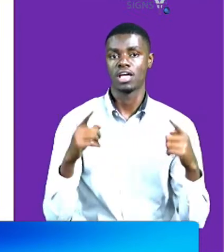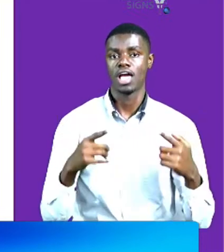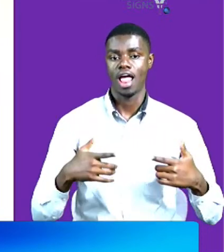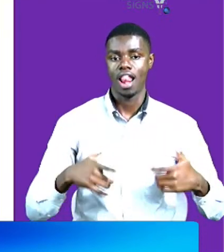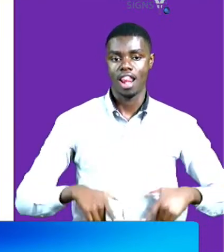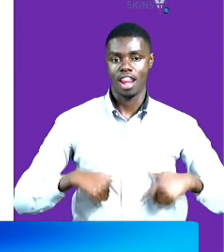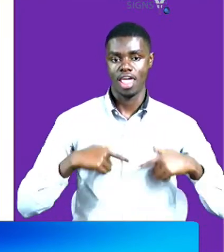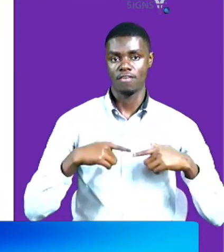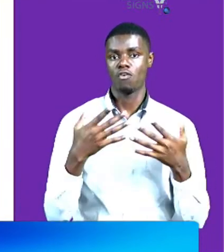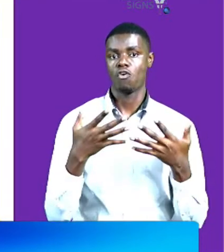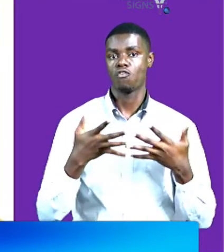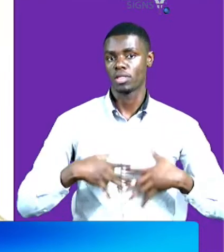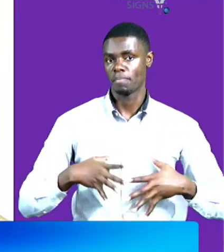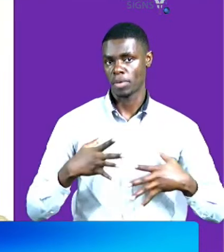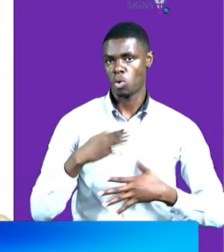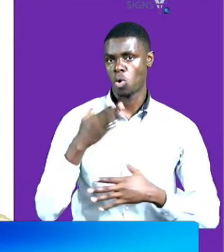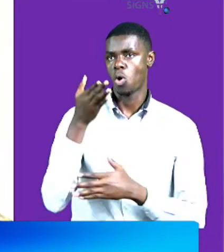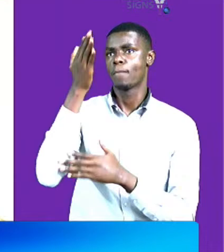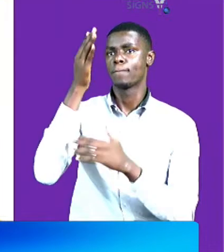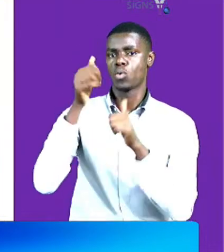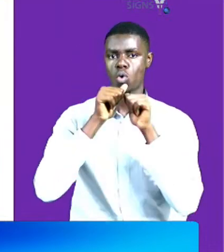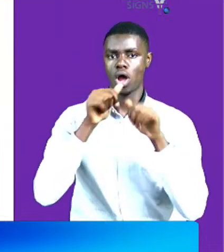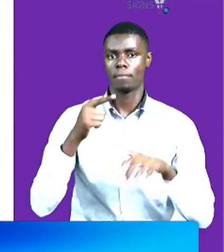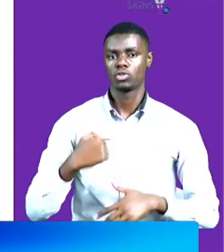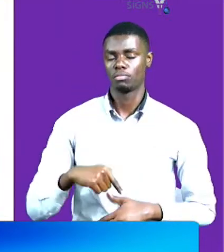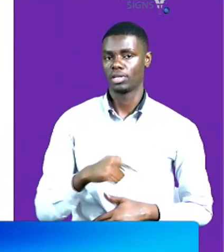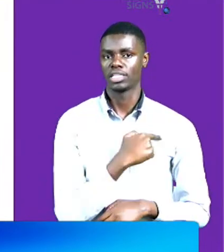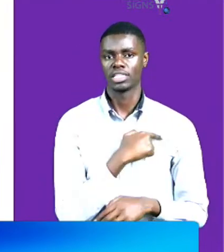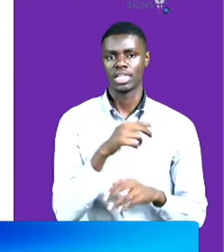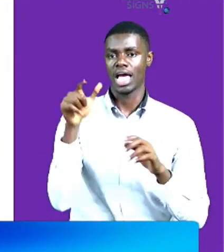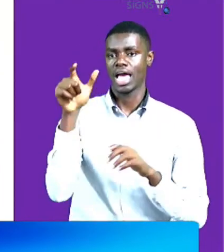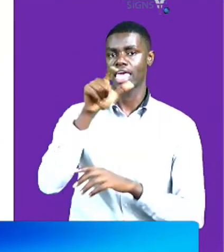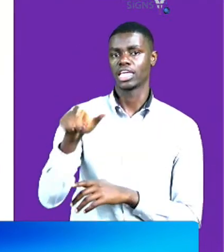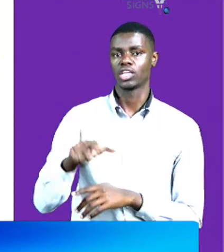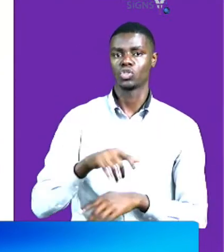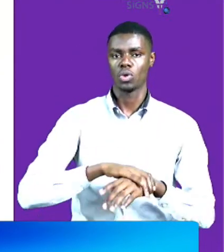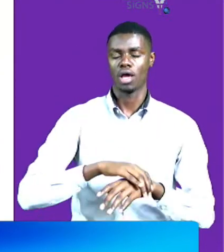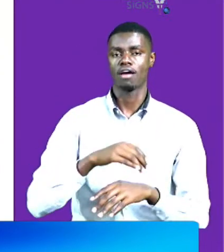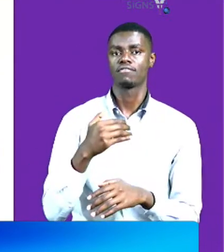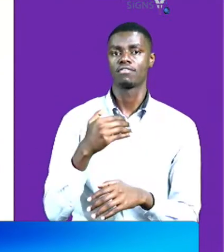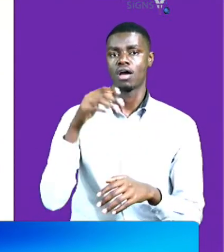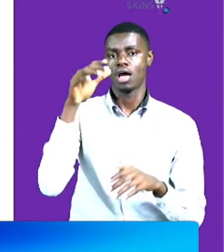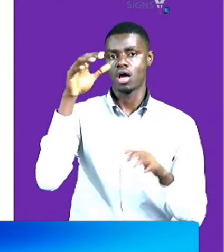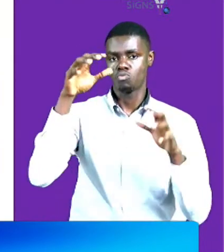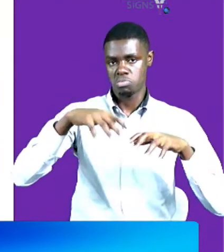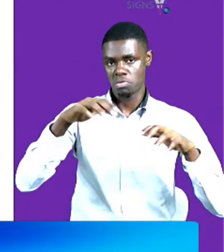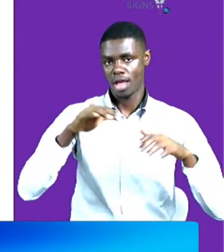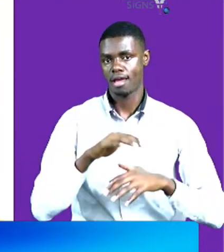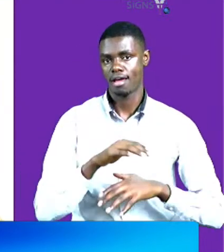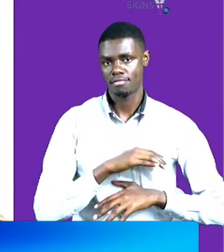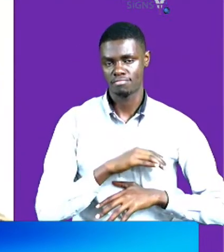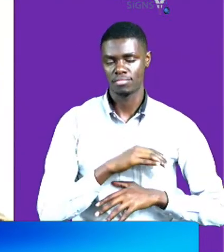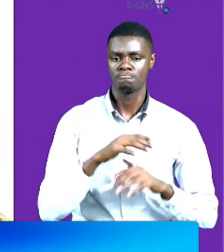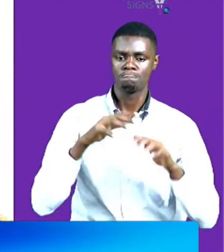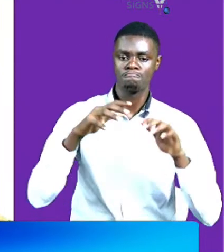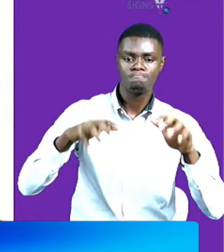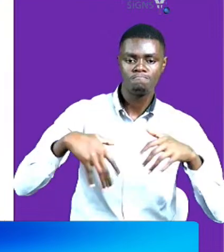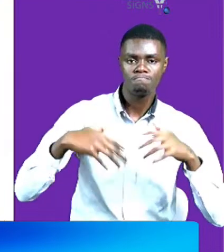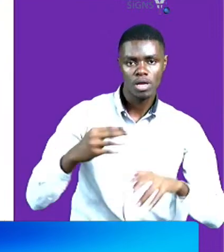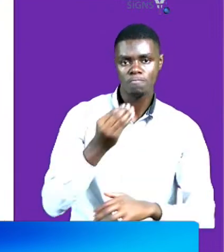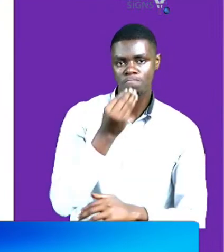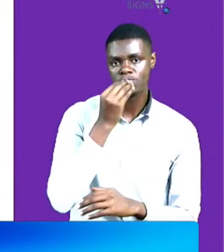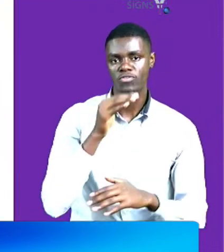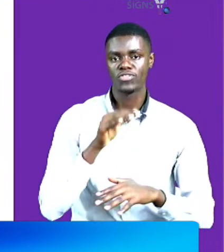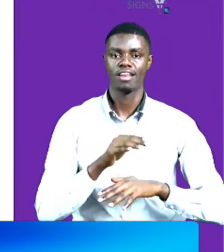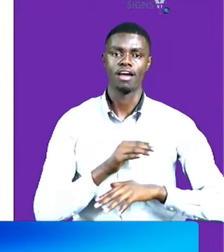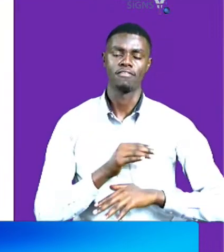Mungu ametubariki region hii, tumekuwa na mvua ya kutosha. tumelima chakula ya